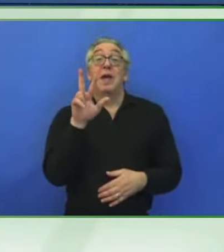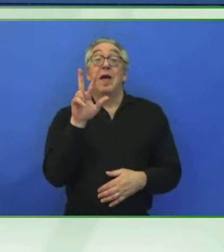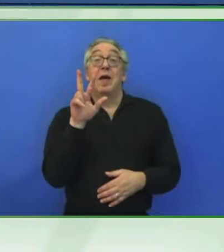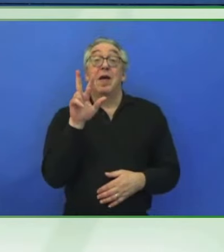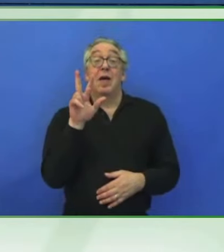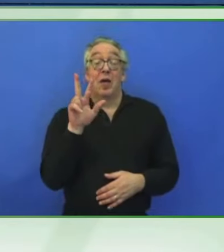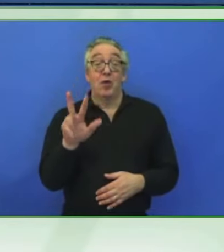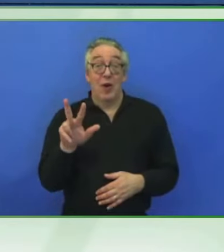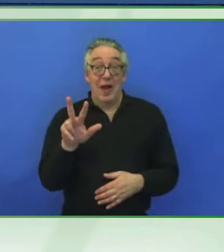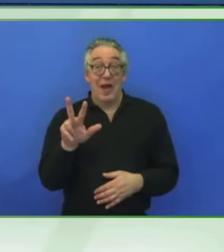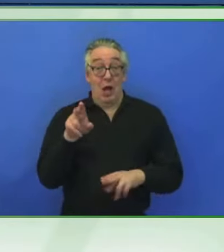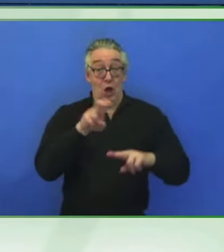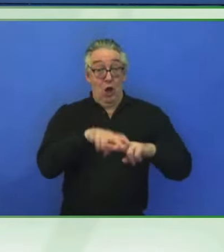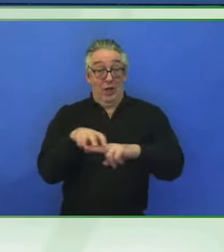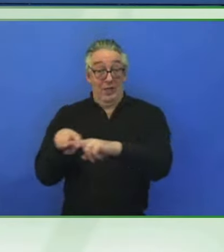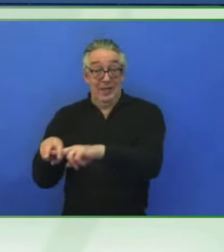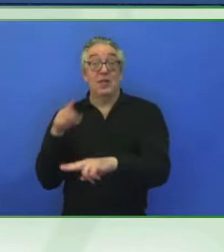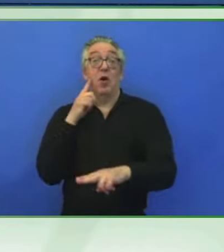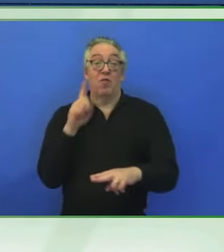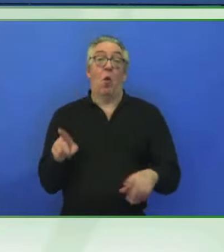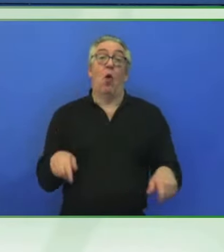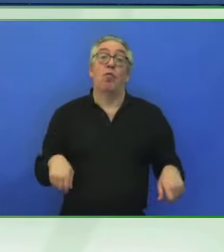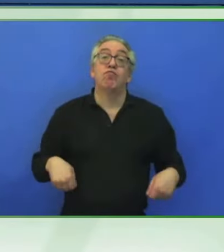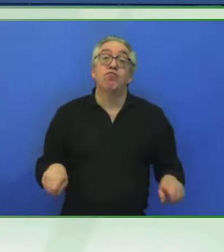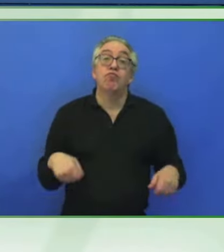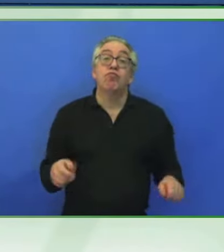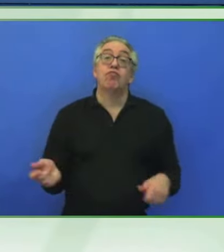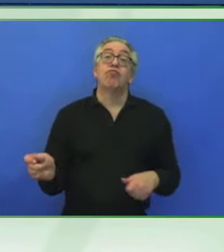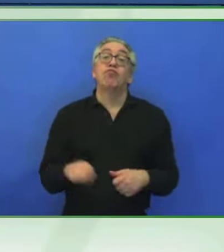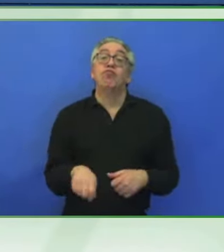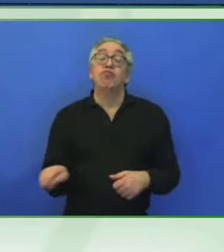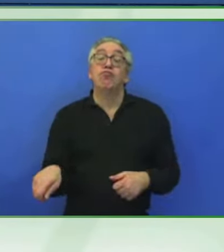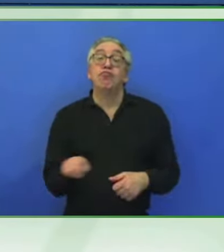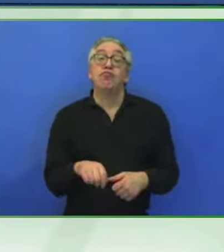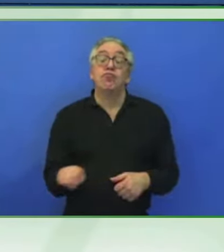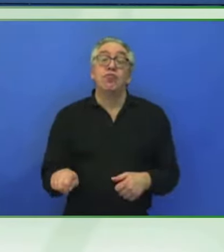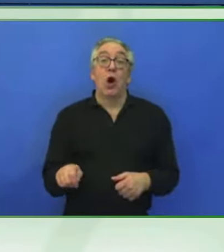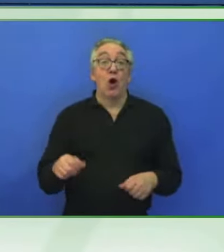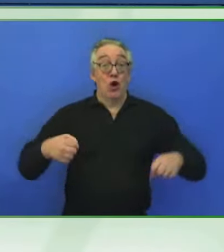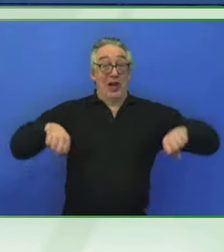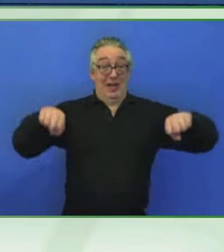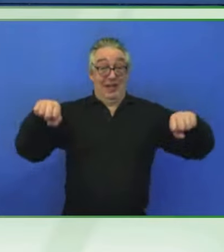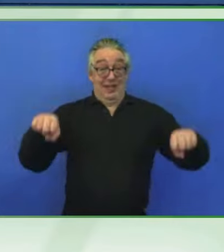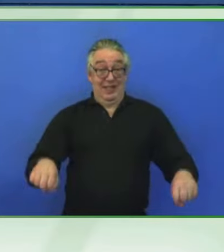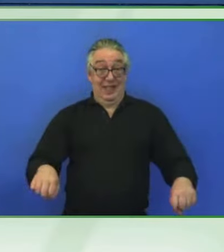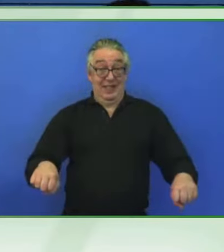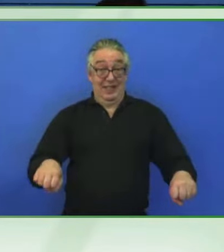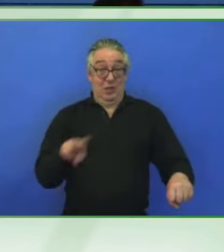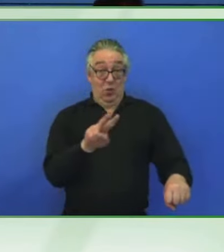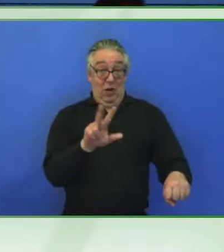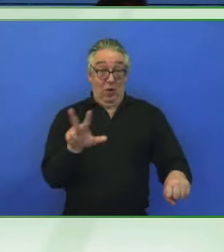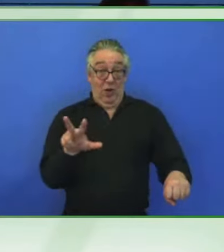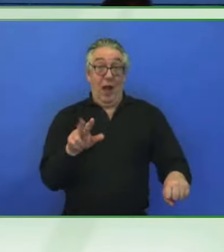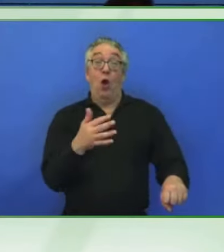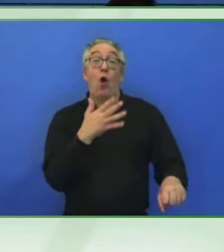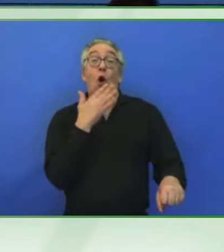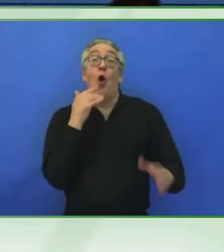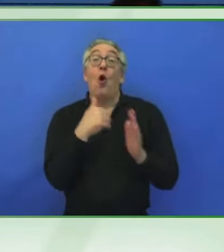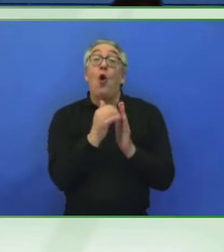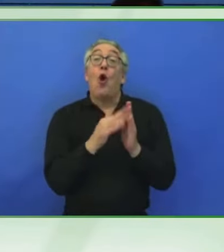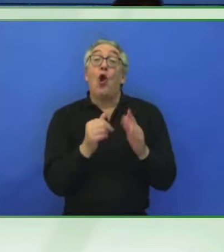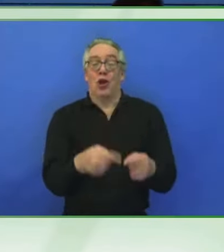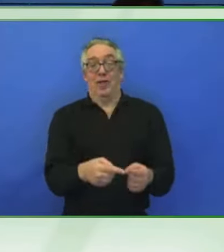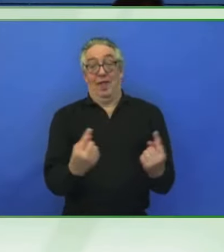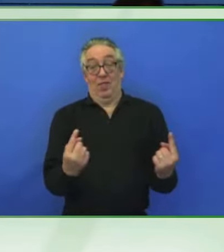They will have a contrasting color in relation to the rest of the seats and a custom signaling design integrated into the